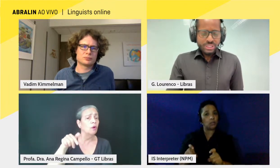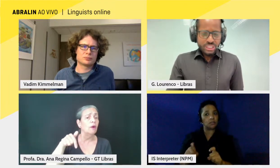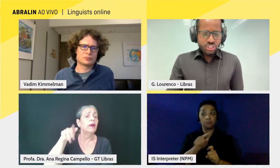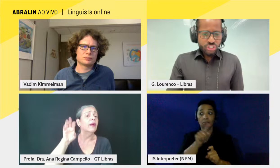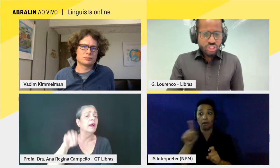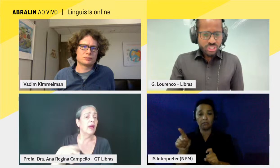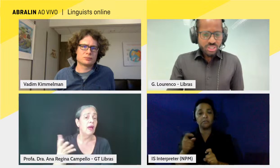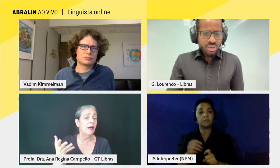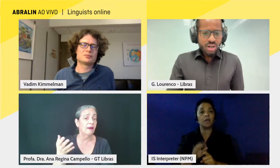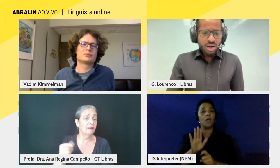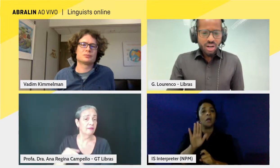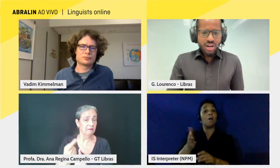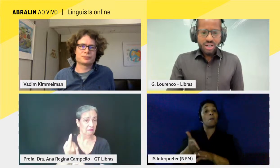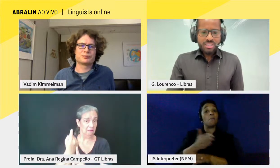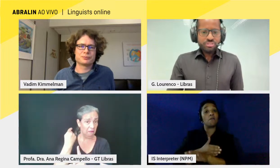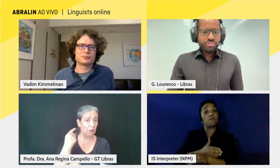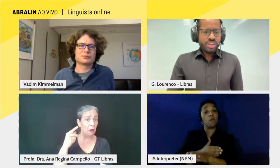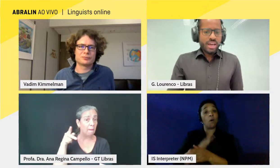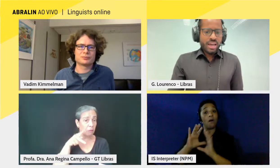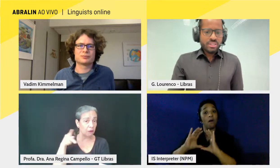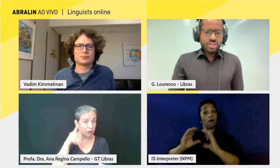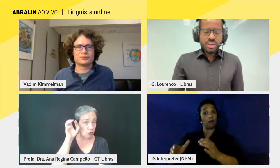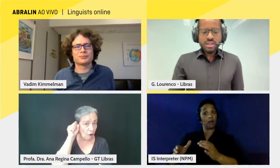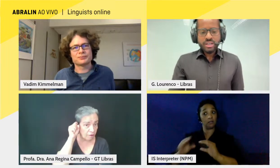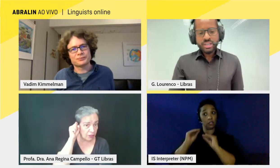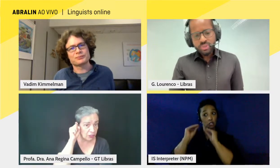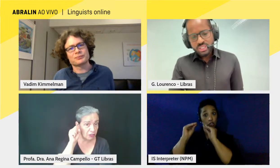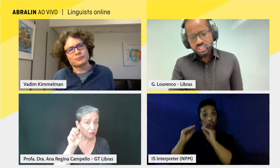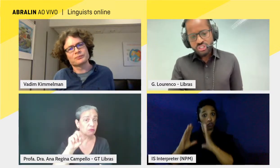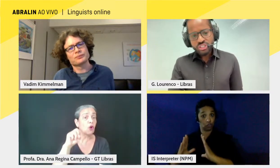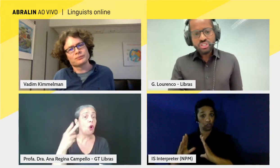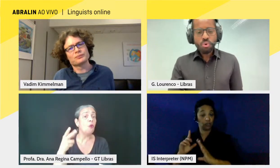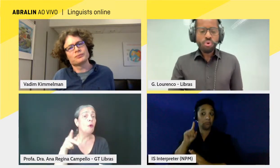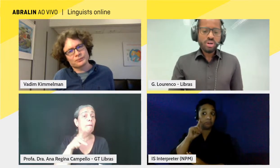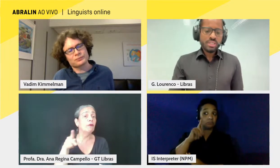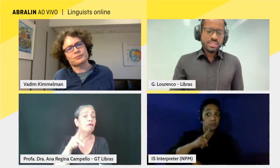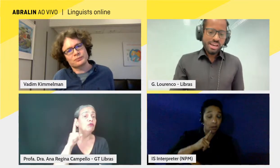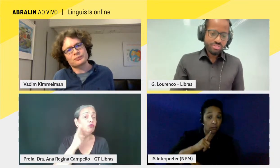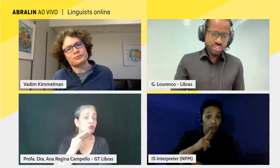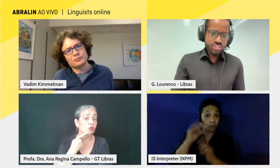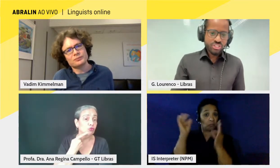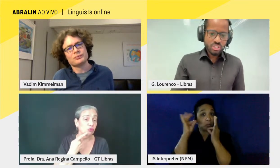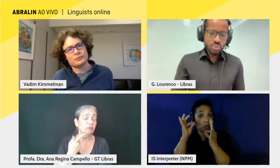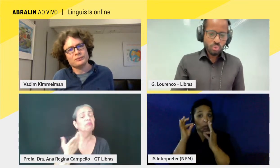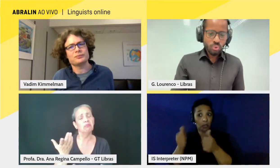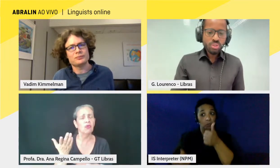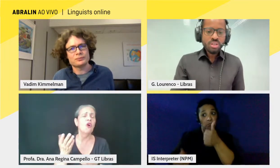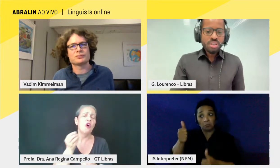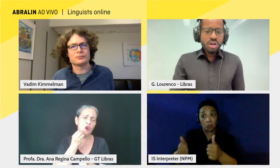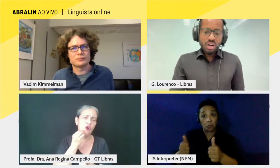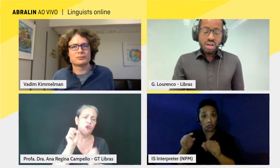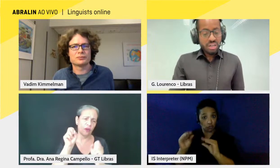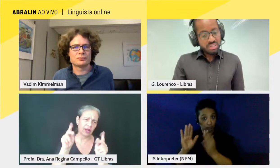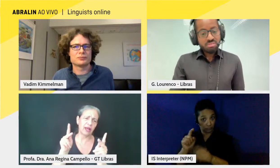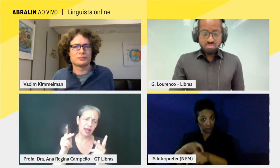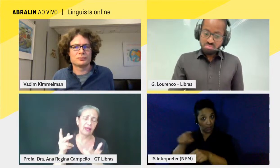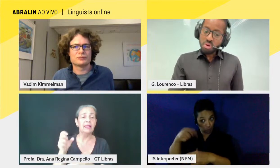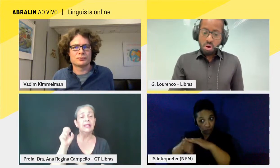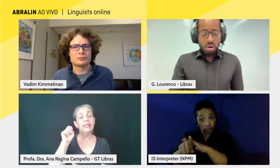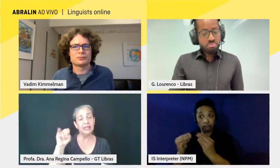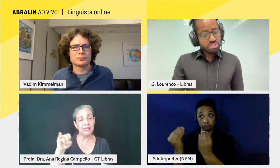their teachers, if they had hearing teachers or deaf teachers in school?